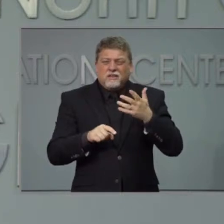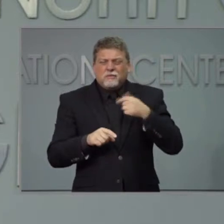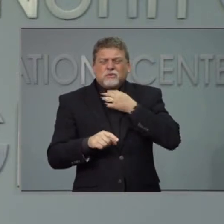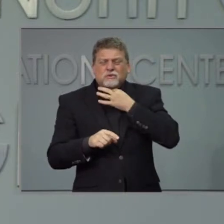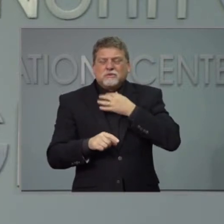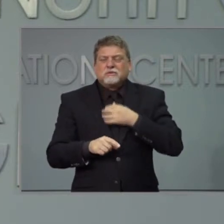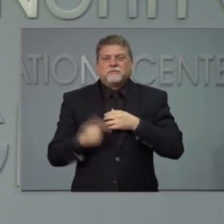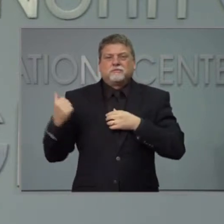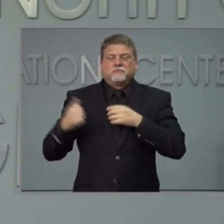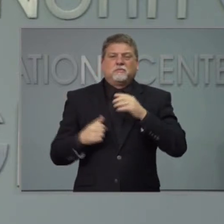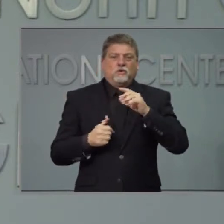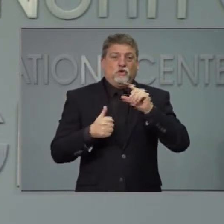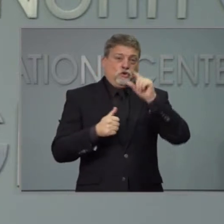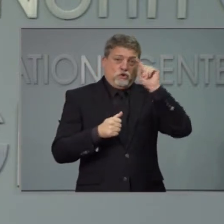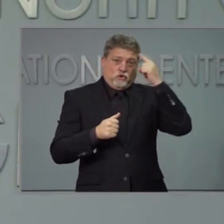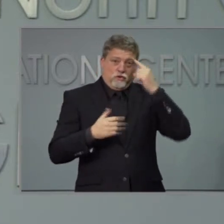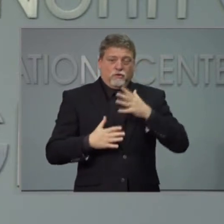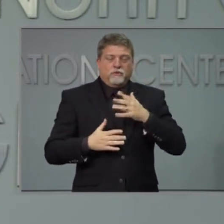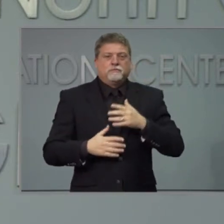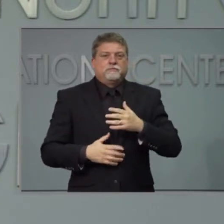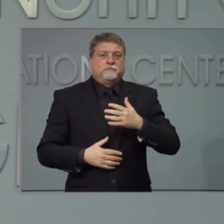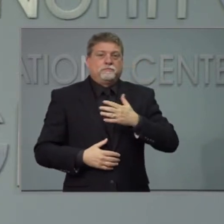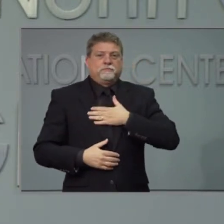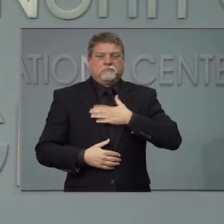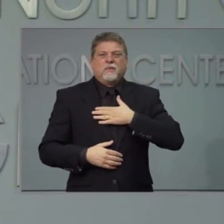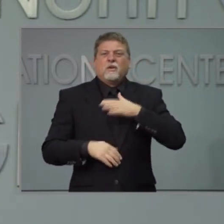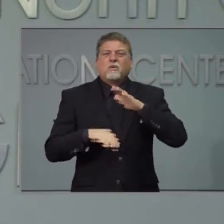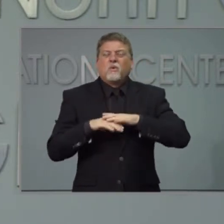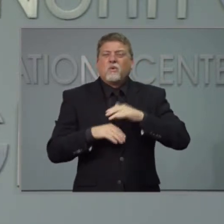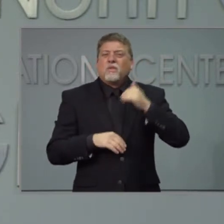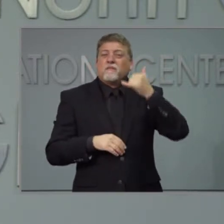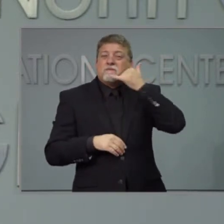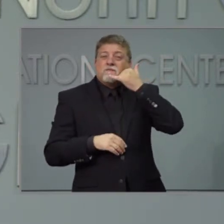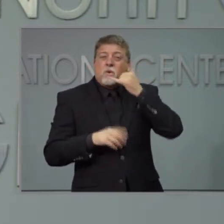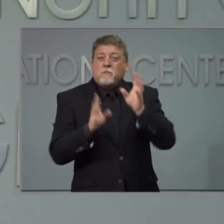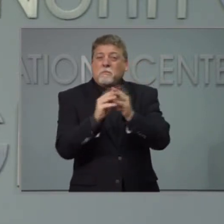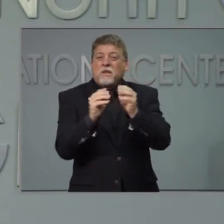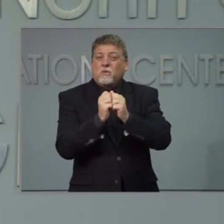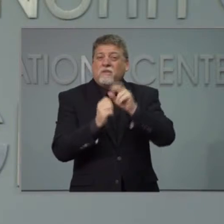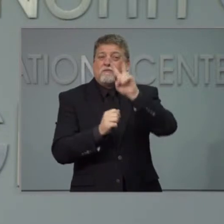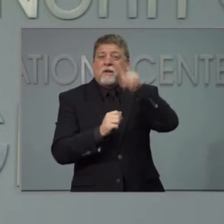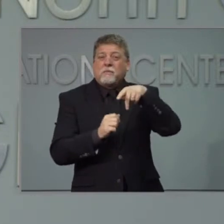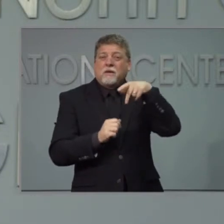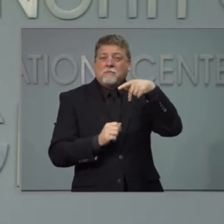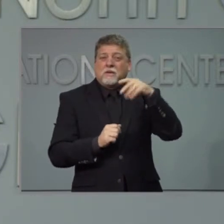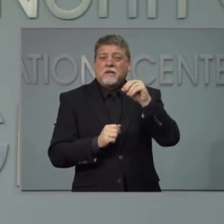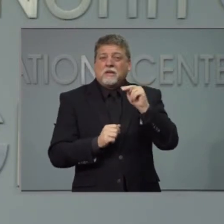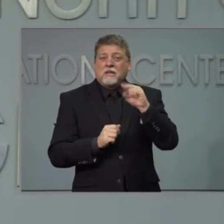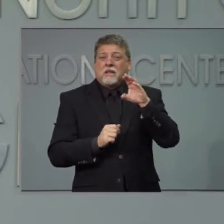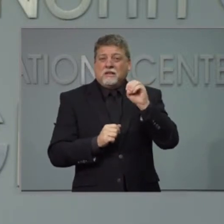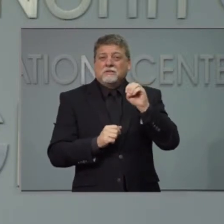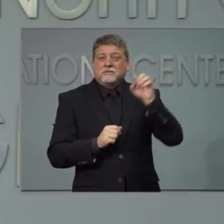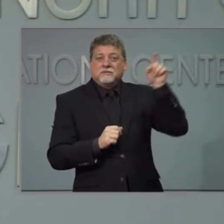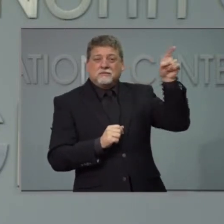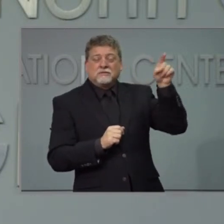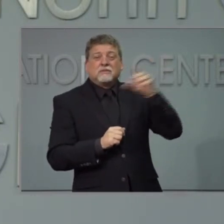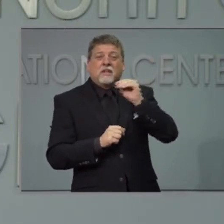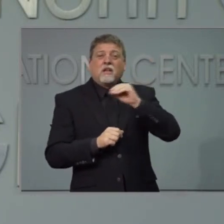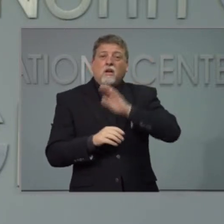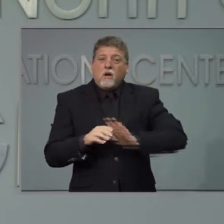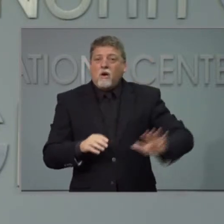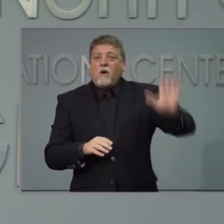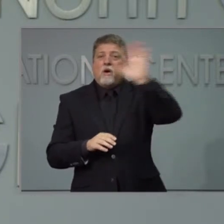force call yesterday with Vice President Pence and the entire task force with, I think, almost all, if not all, of the